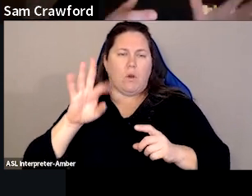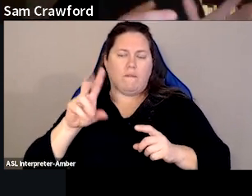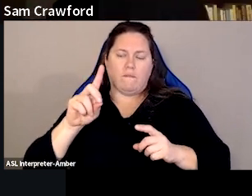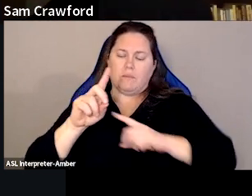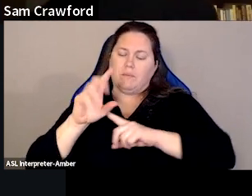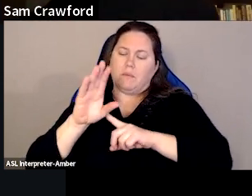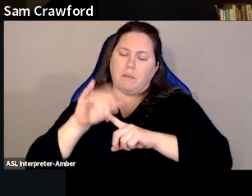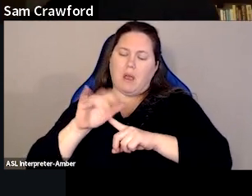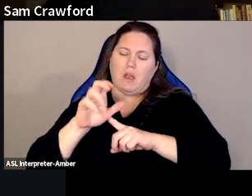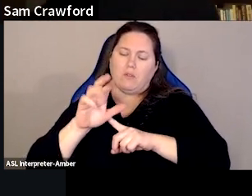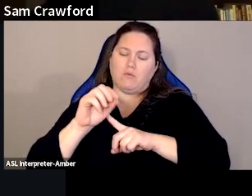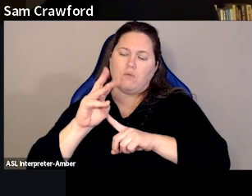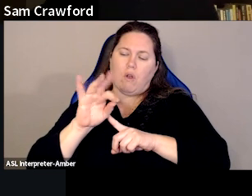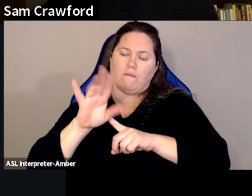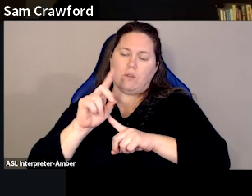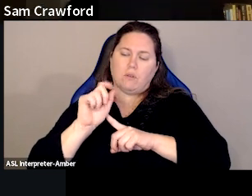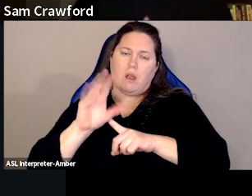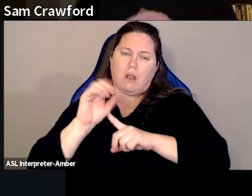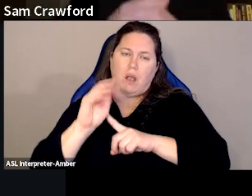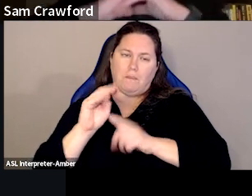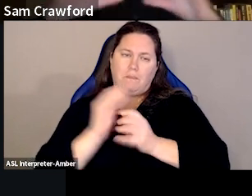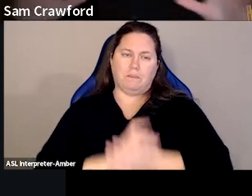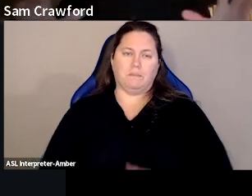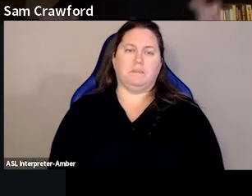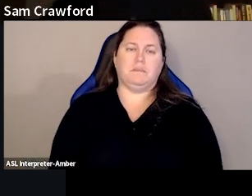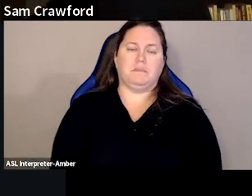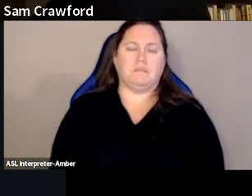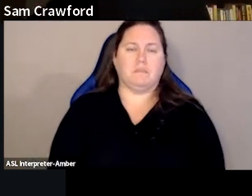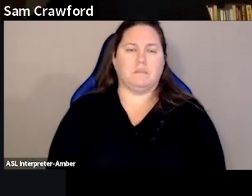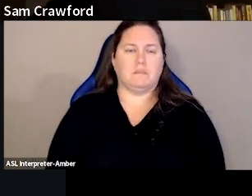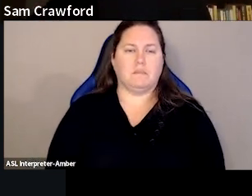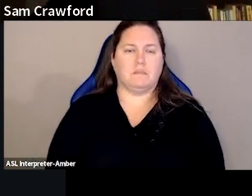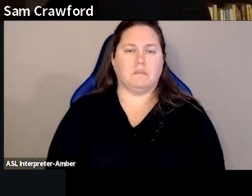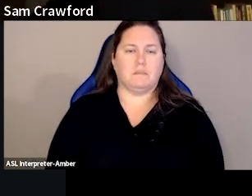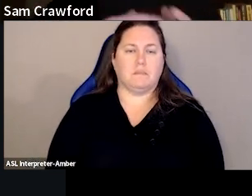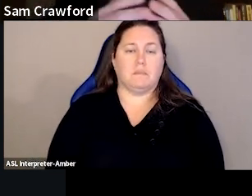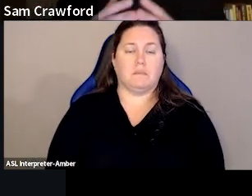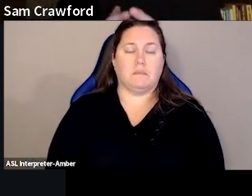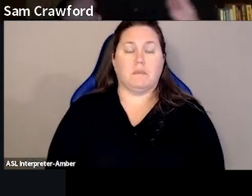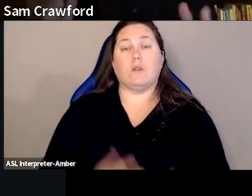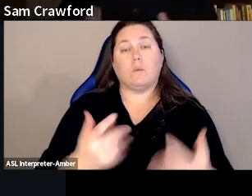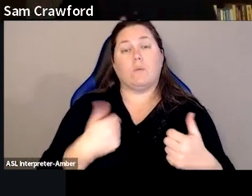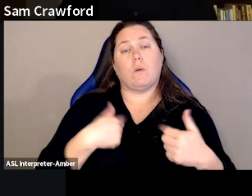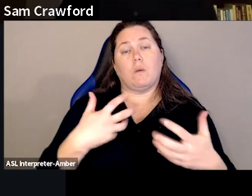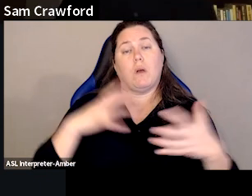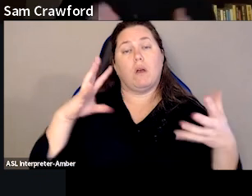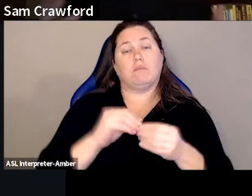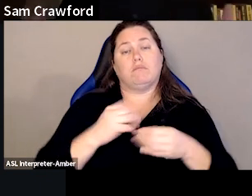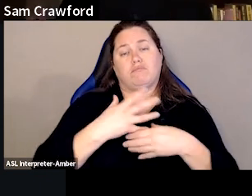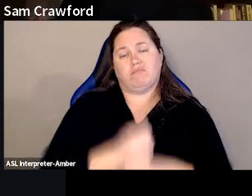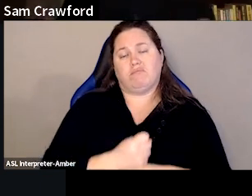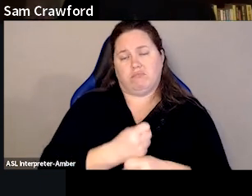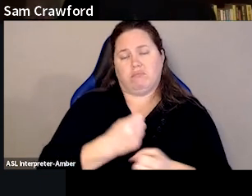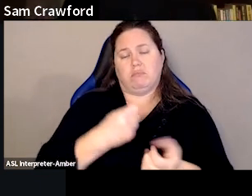bycrawford.com/comnet, it's all there. Now, I just want to recap everything that we've been through. So we took an overview of